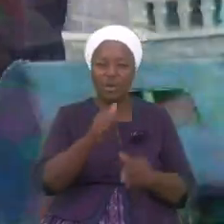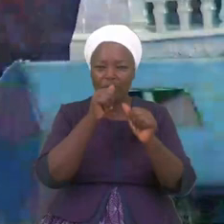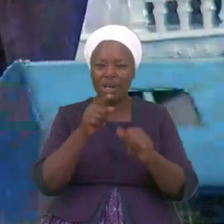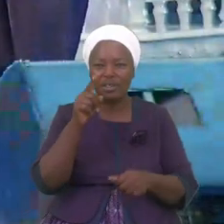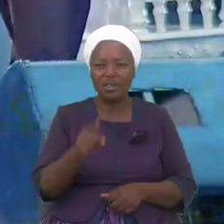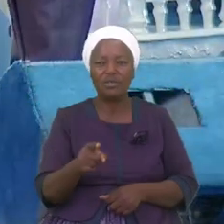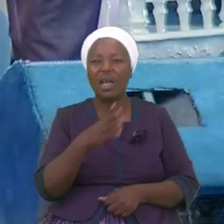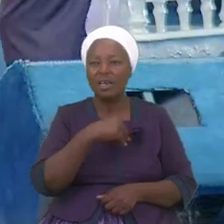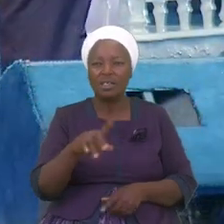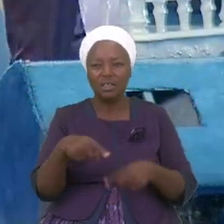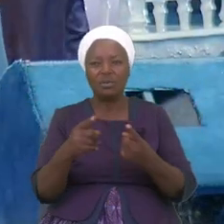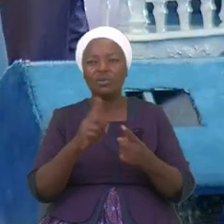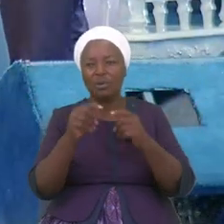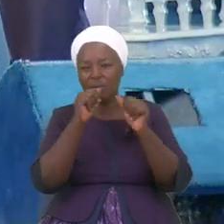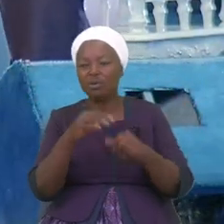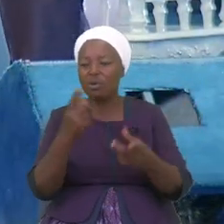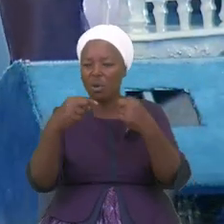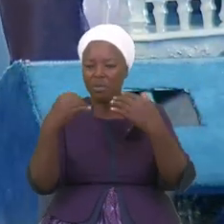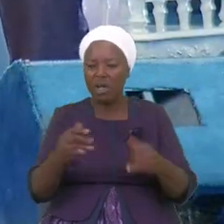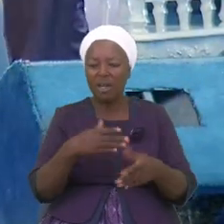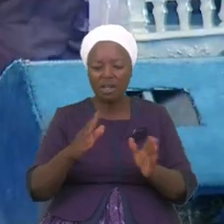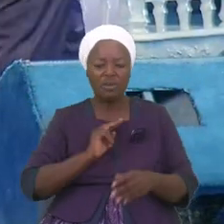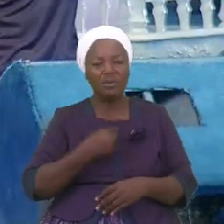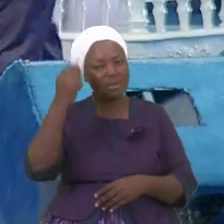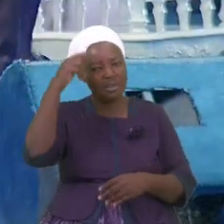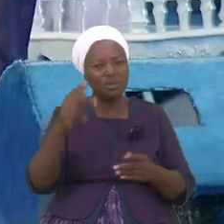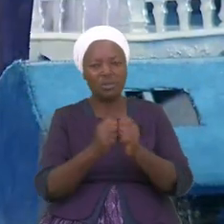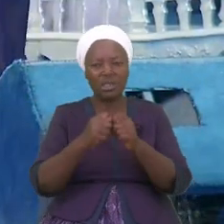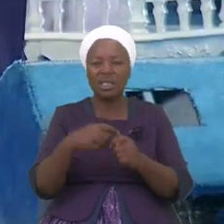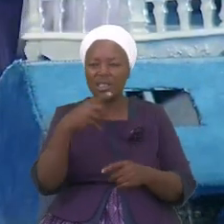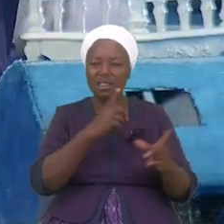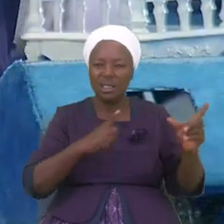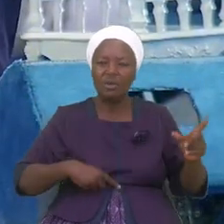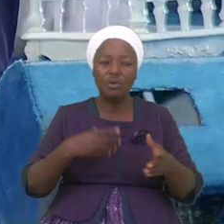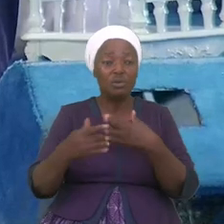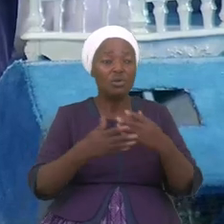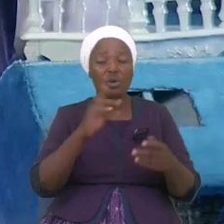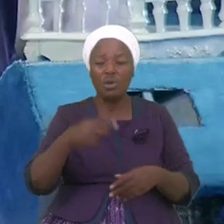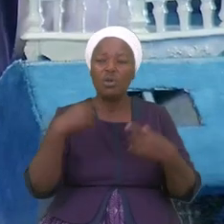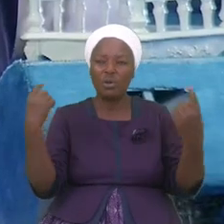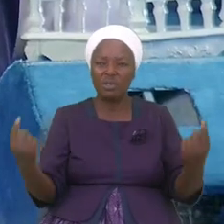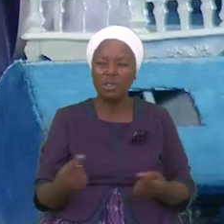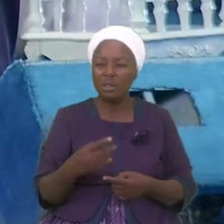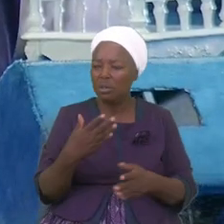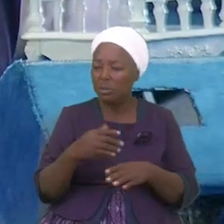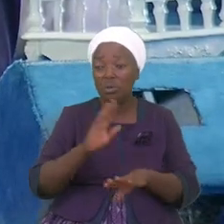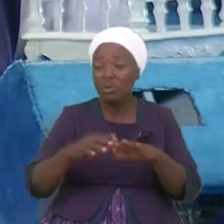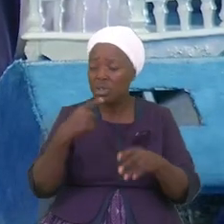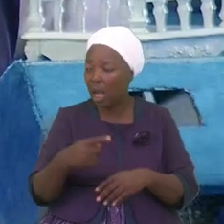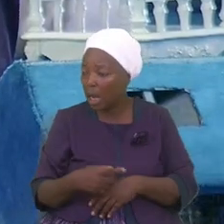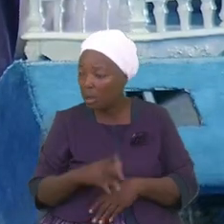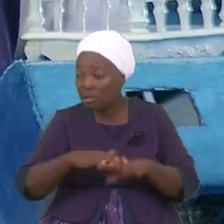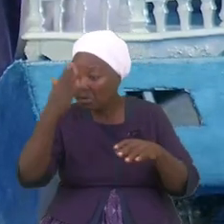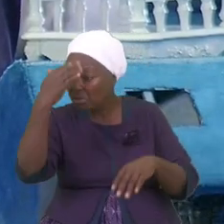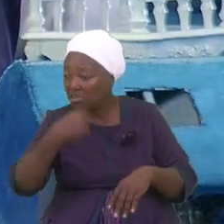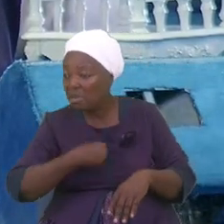Come now and let us reason together, says the Lord. Though your sins, don't say, my sins are too many. I've